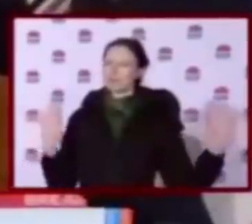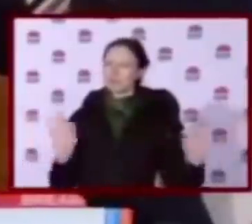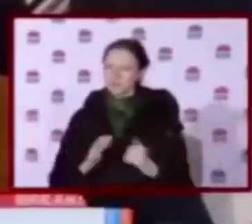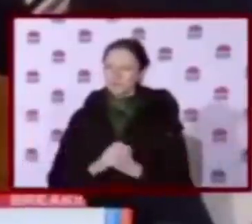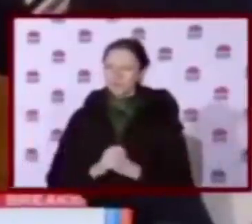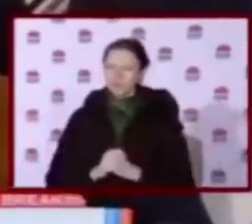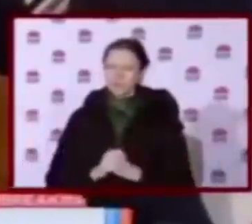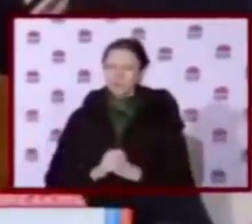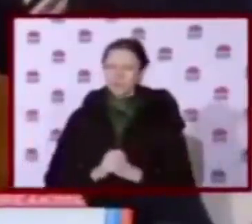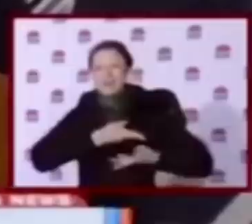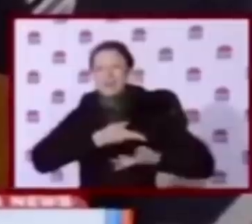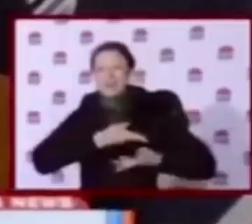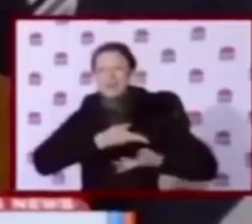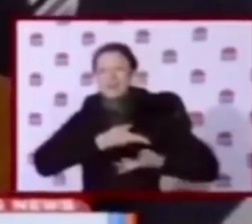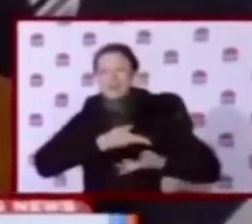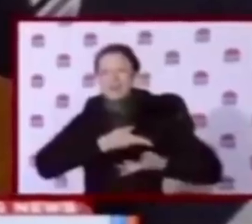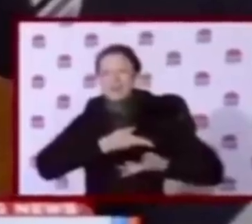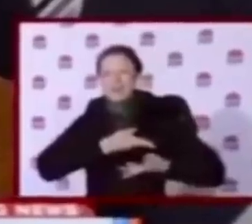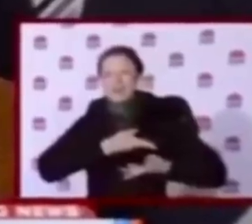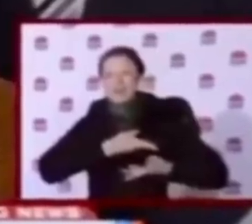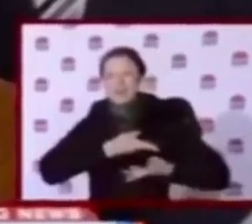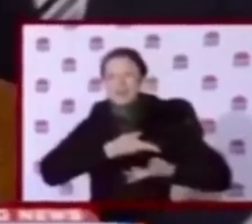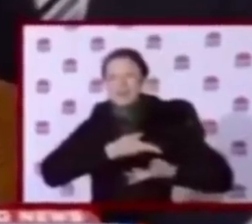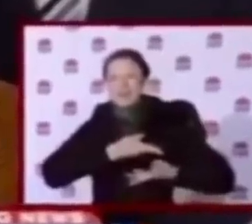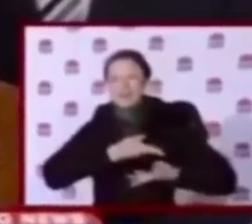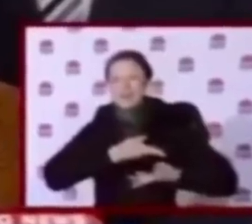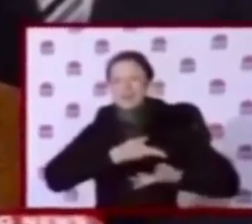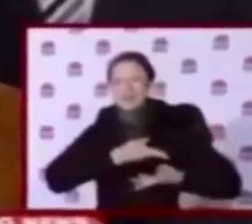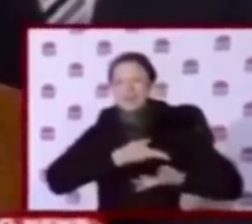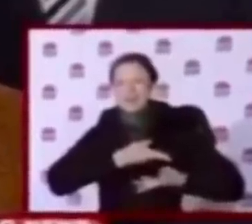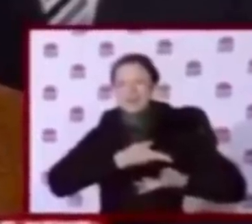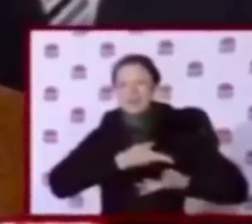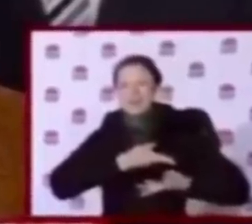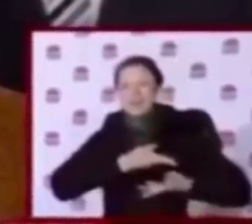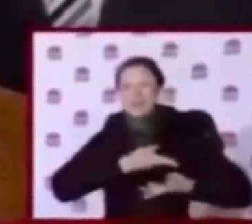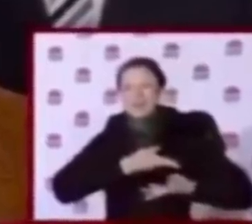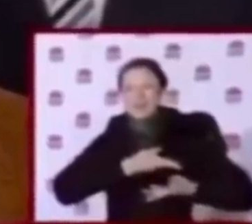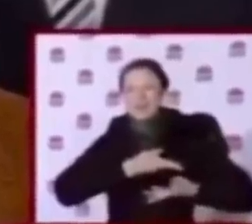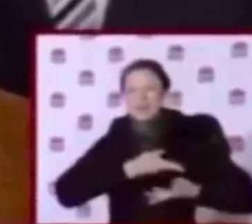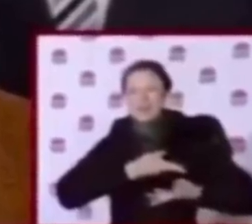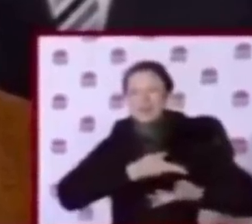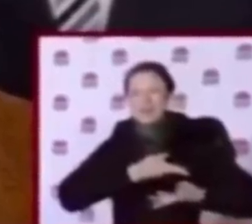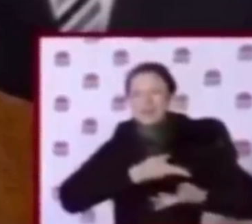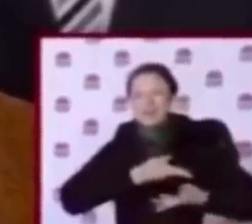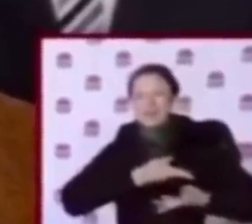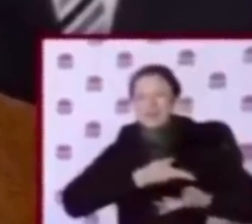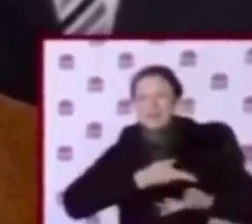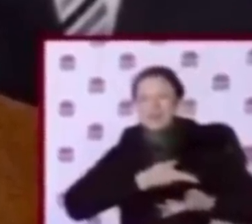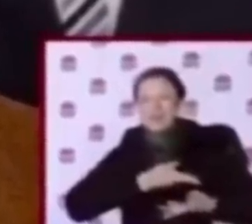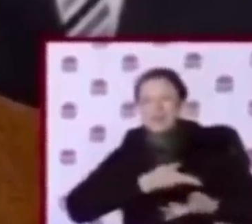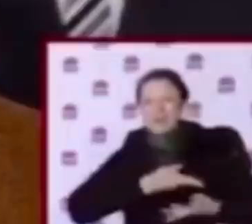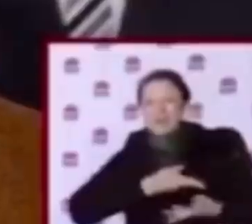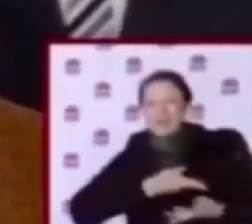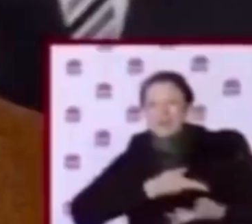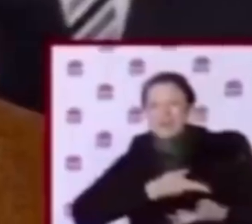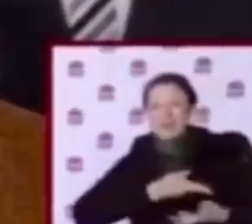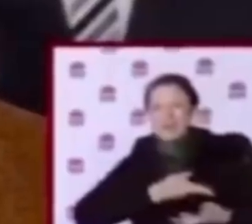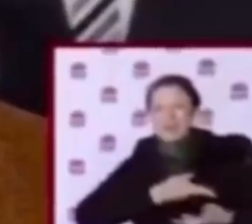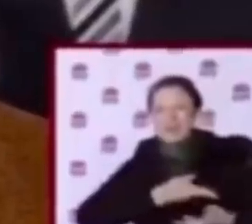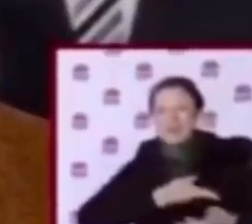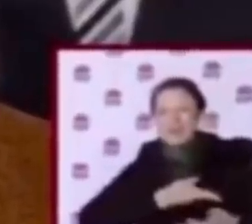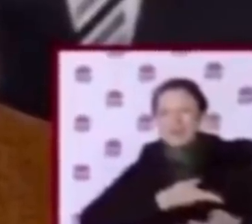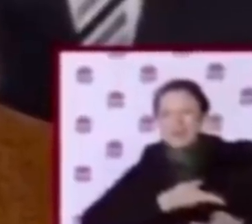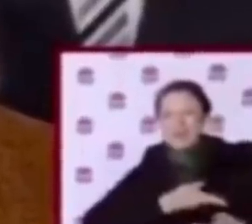that would pose a risk. So, I mean, you know, bear in mind the government claim that there has been just 2